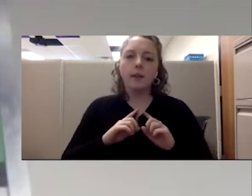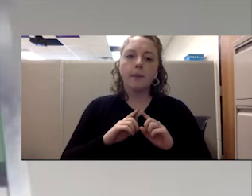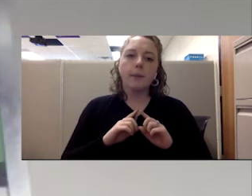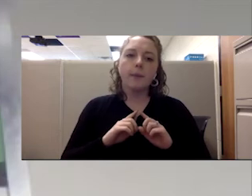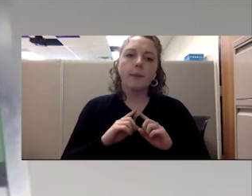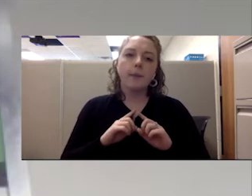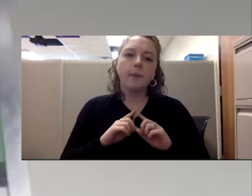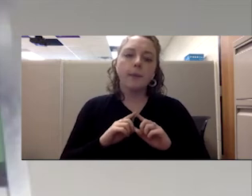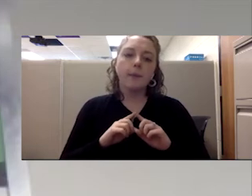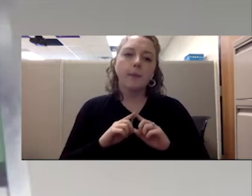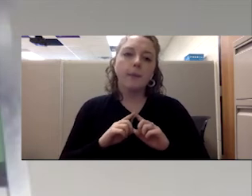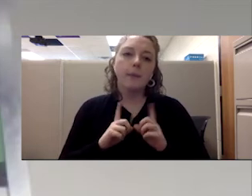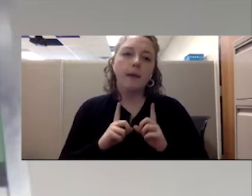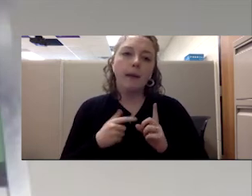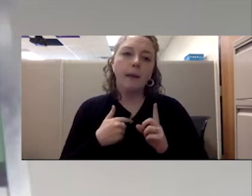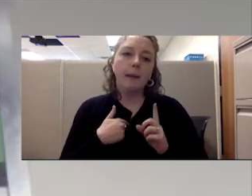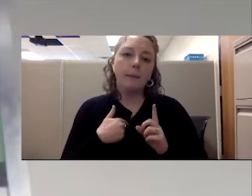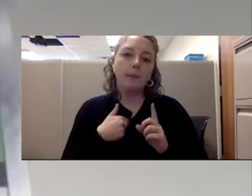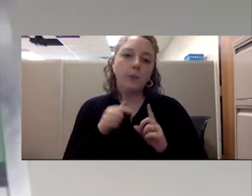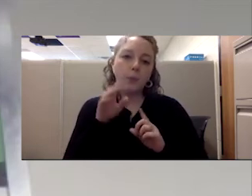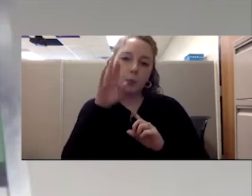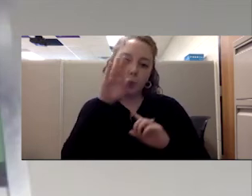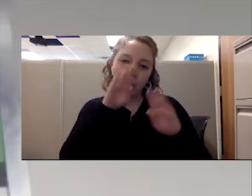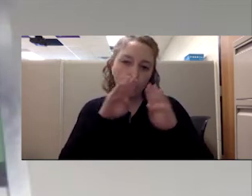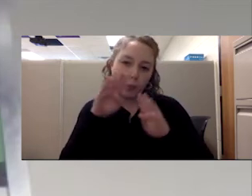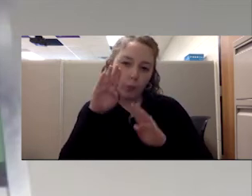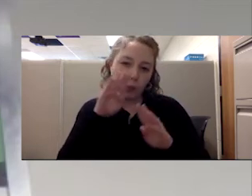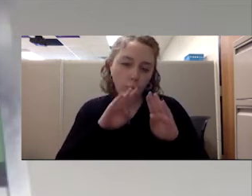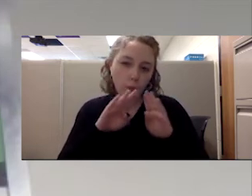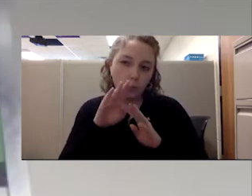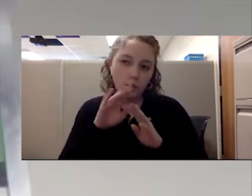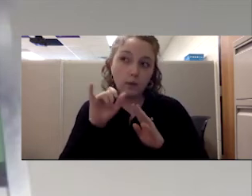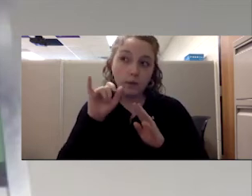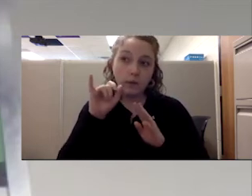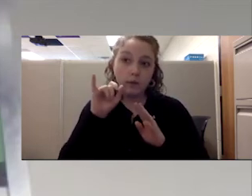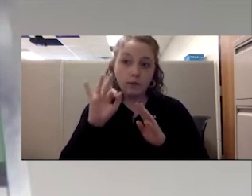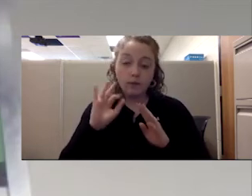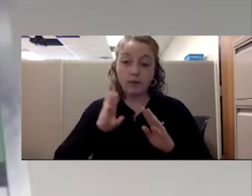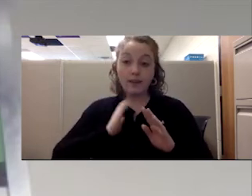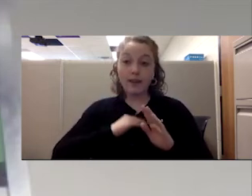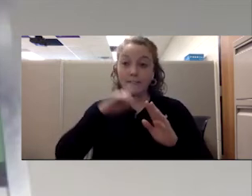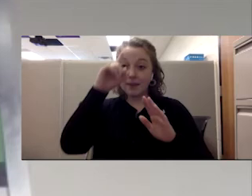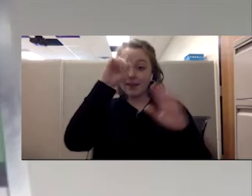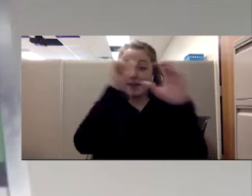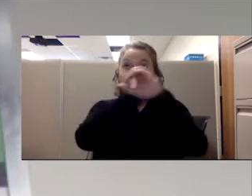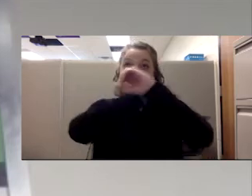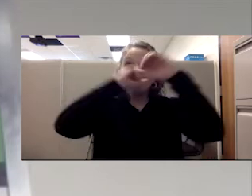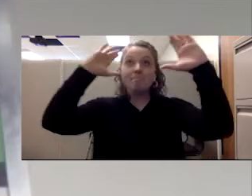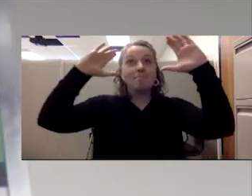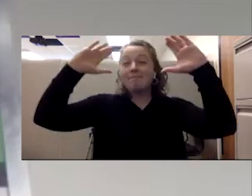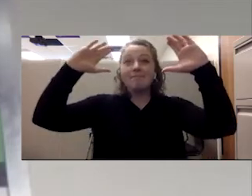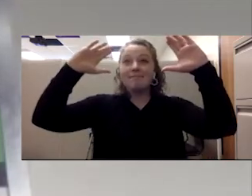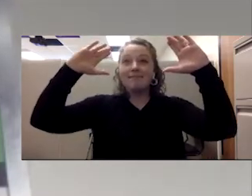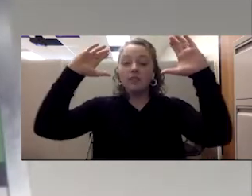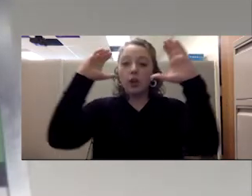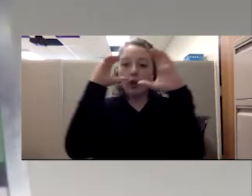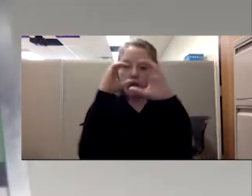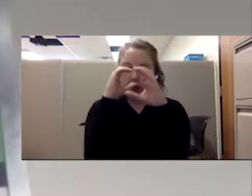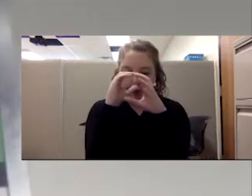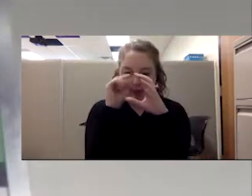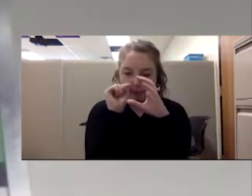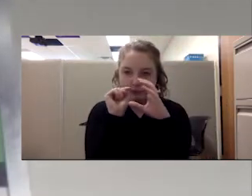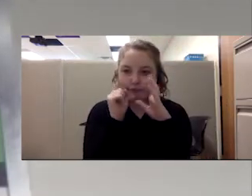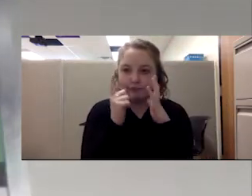a little bit worried about not ending up with what we want because we had to do it without disturbing the